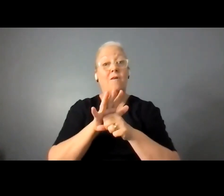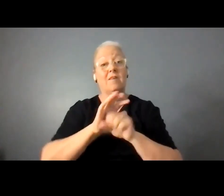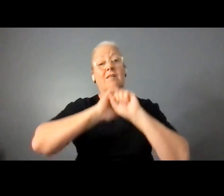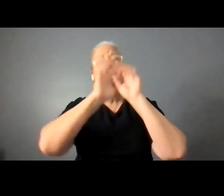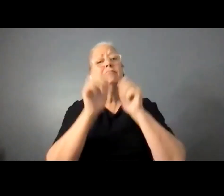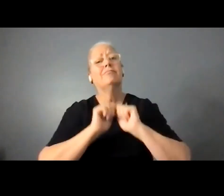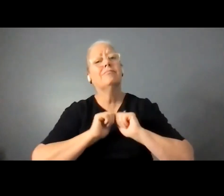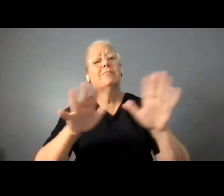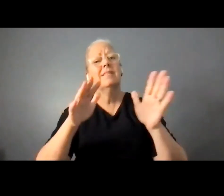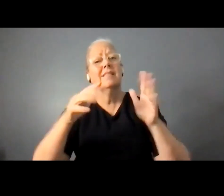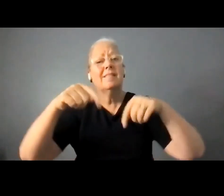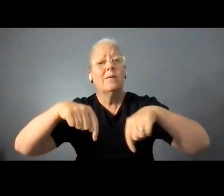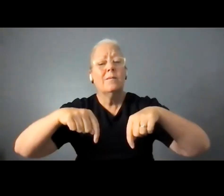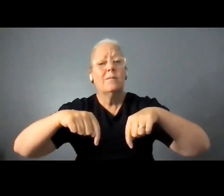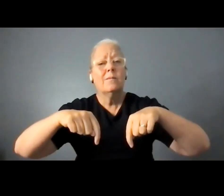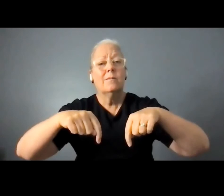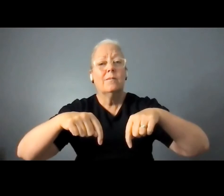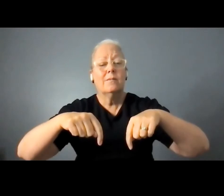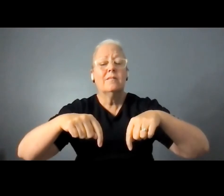think, therefore, that we